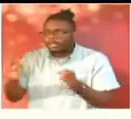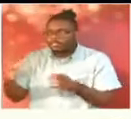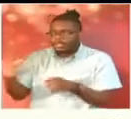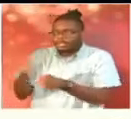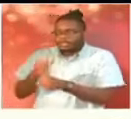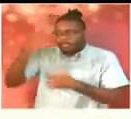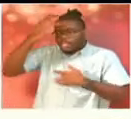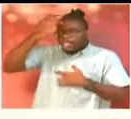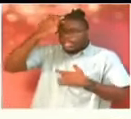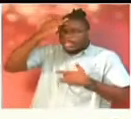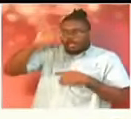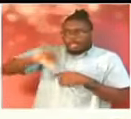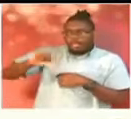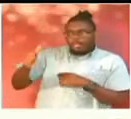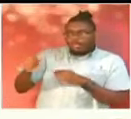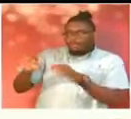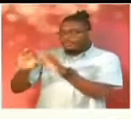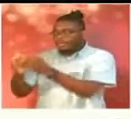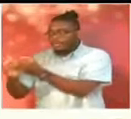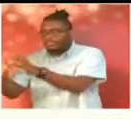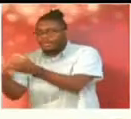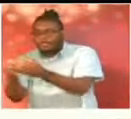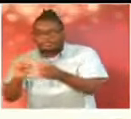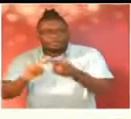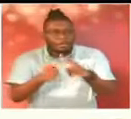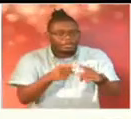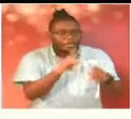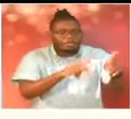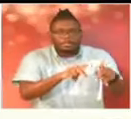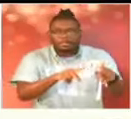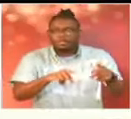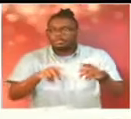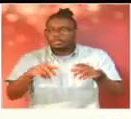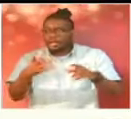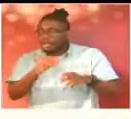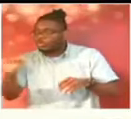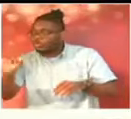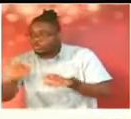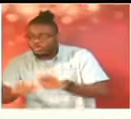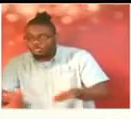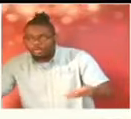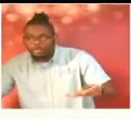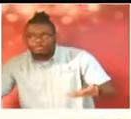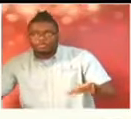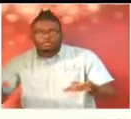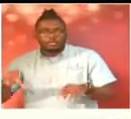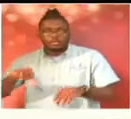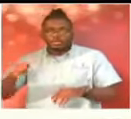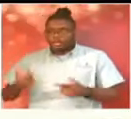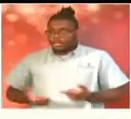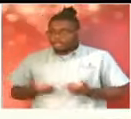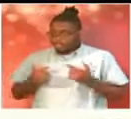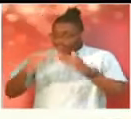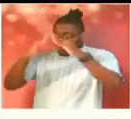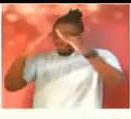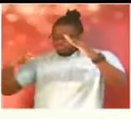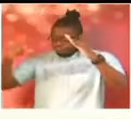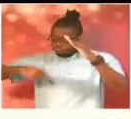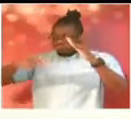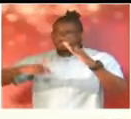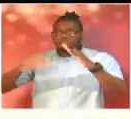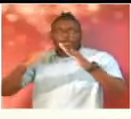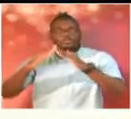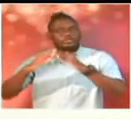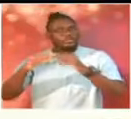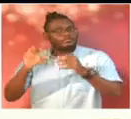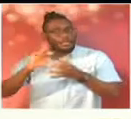can't be vaccinated or with their older family members who are at higher risk of adverse outcomes. So that personal responsibility